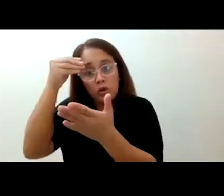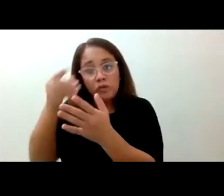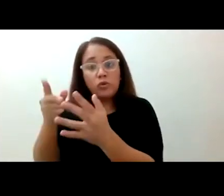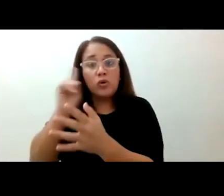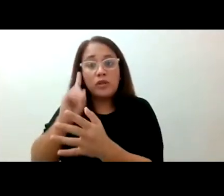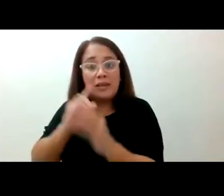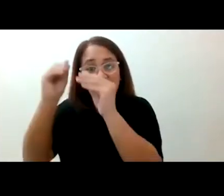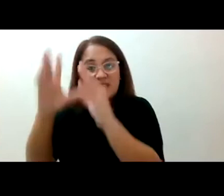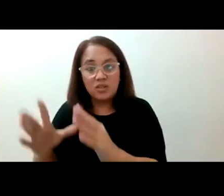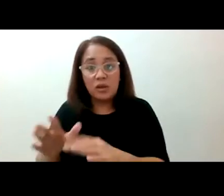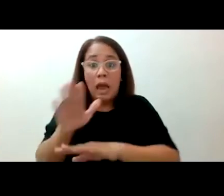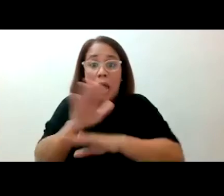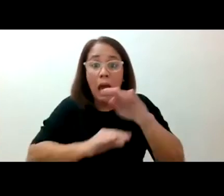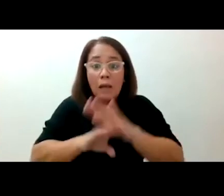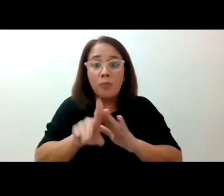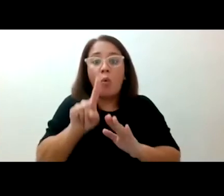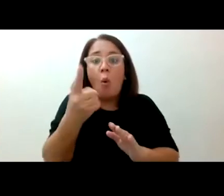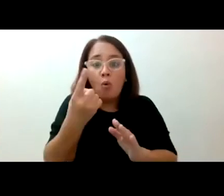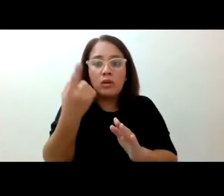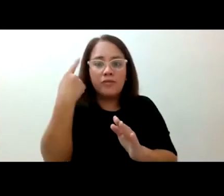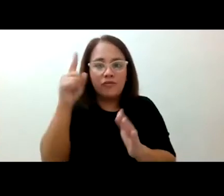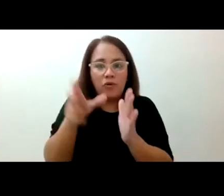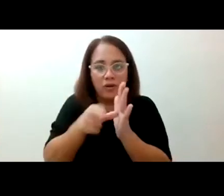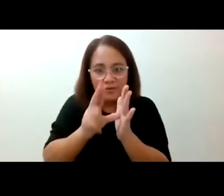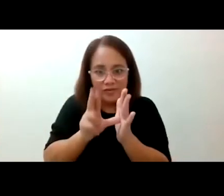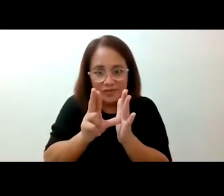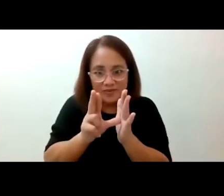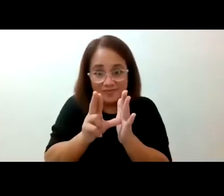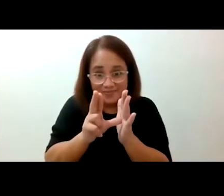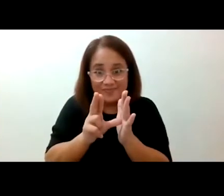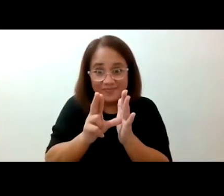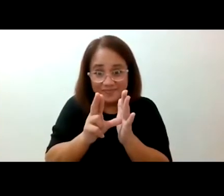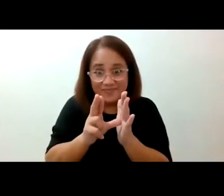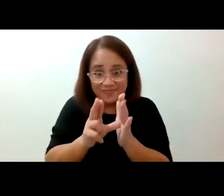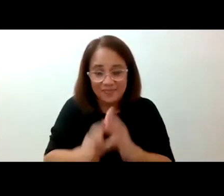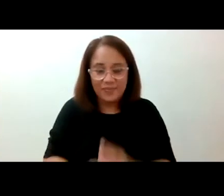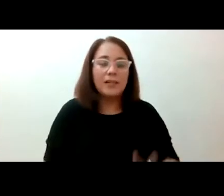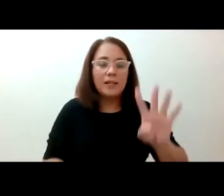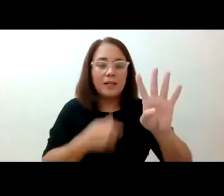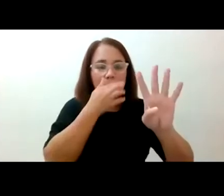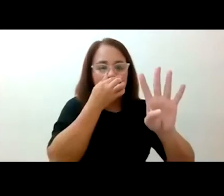So, number 4. I hope you know the answer to this one.